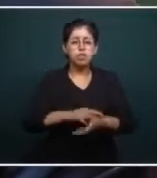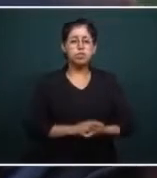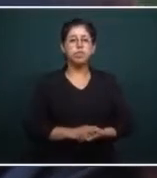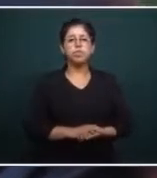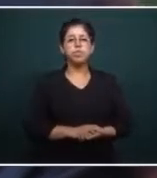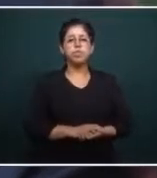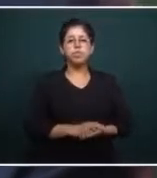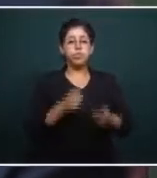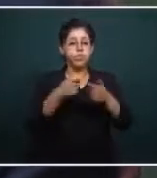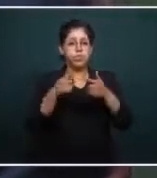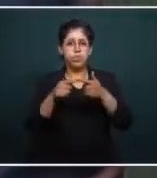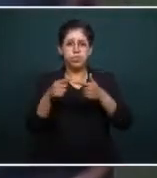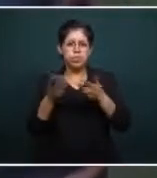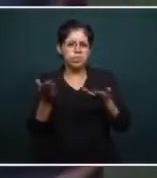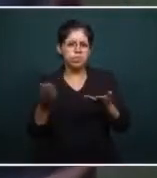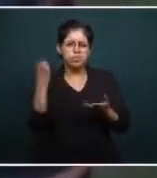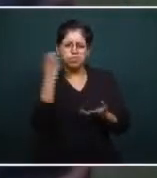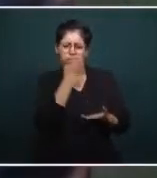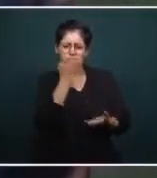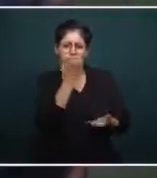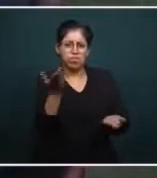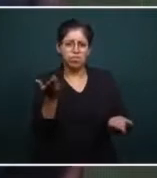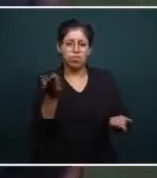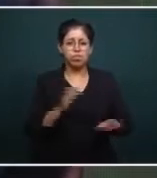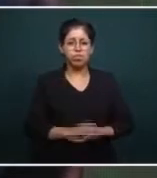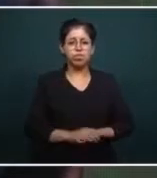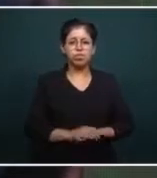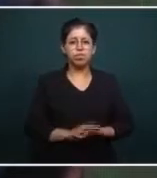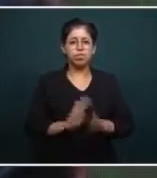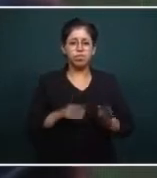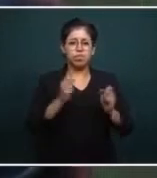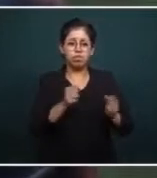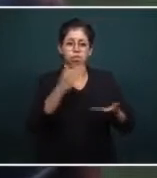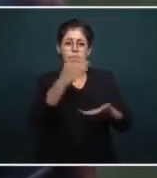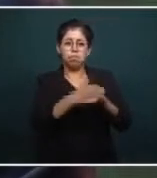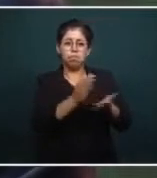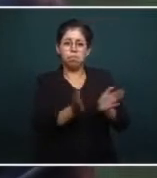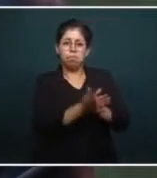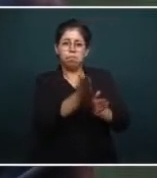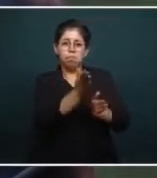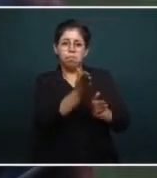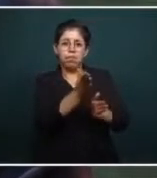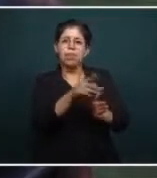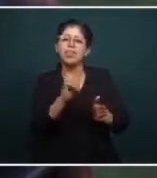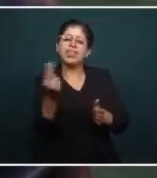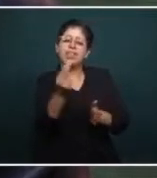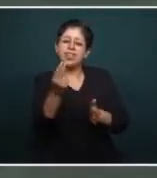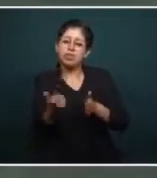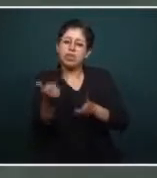tenemos escuelas schools, y and estamos